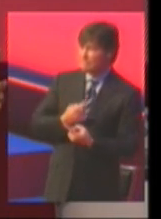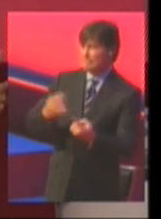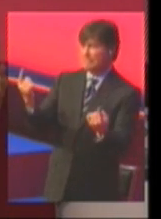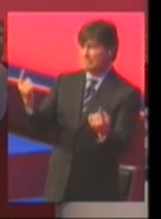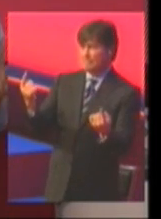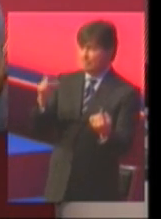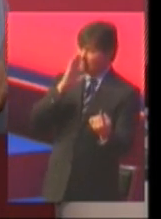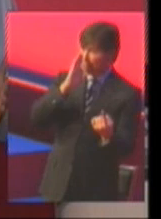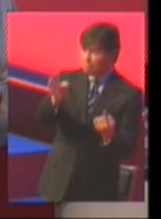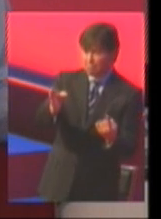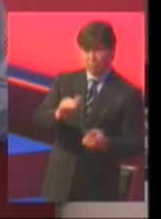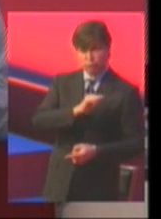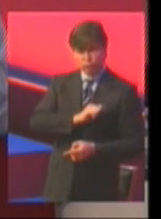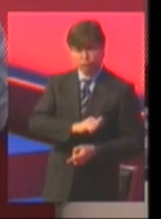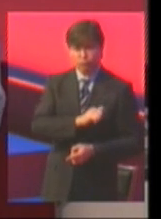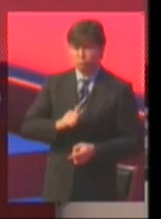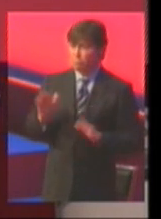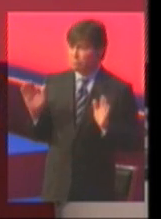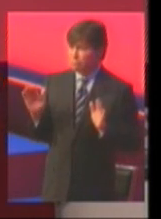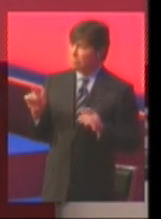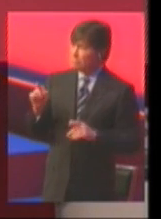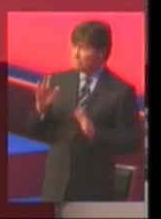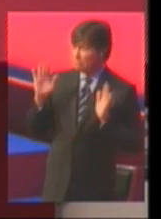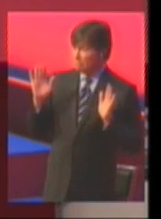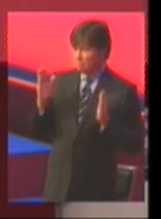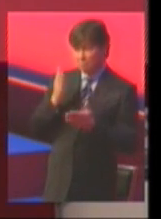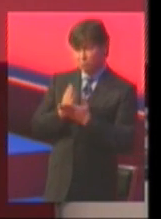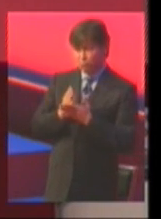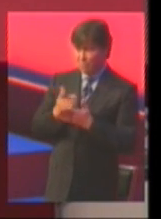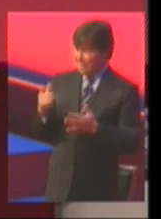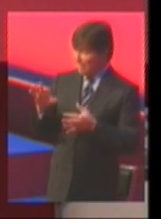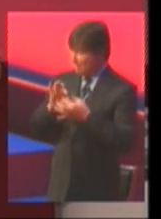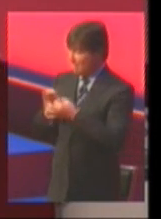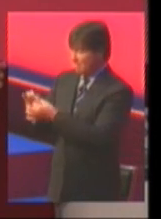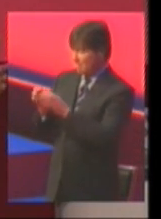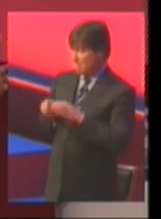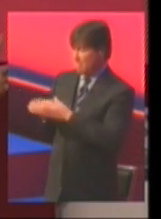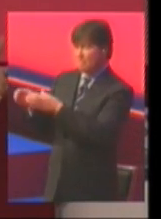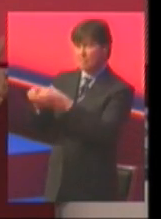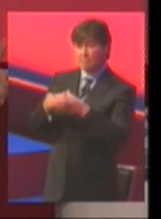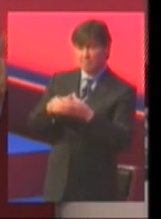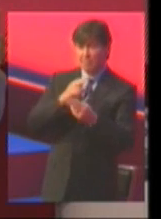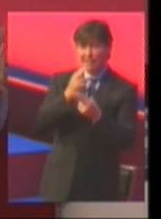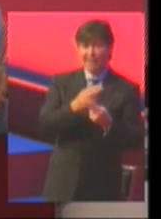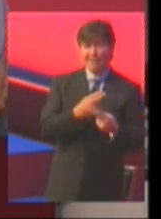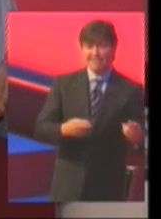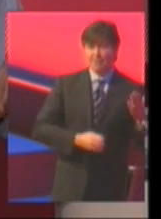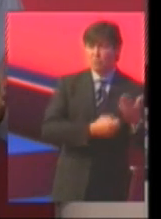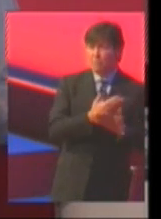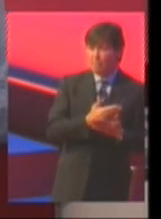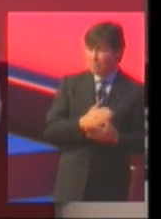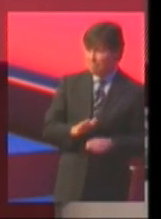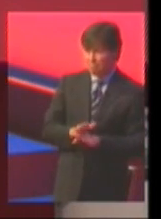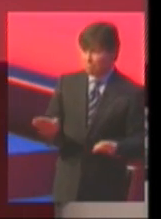in all candour and in all honesty, there is no real cross-party consensus on international development in this